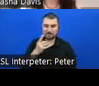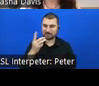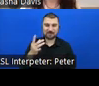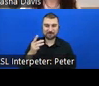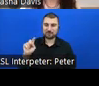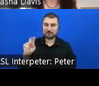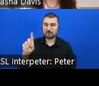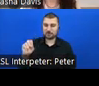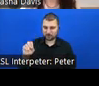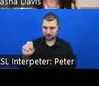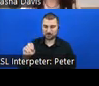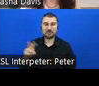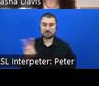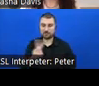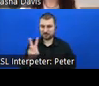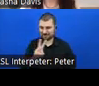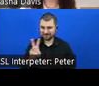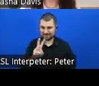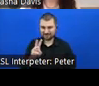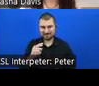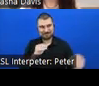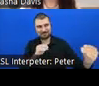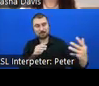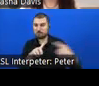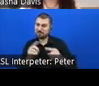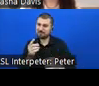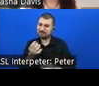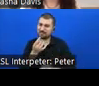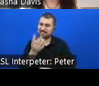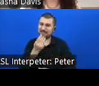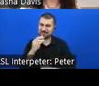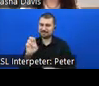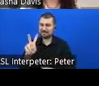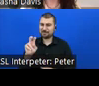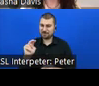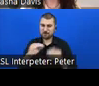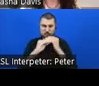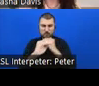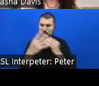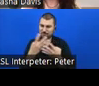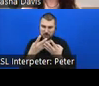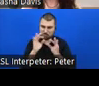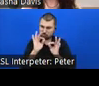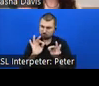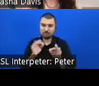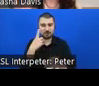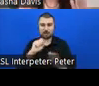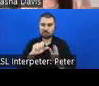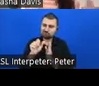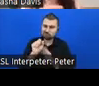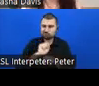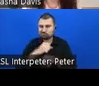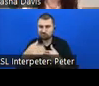west facing, but the light is very, very even, very filtered, perfect for working in. Photos